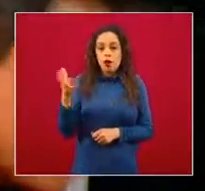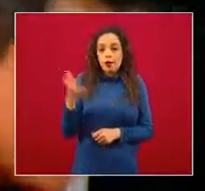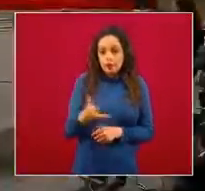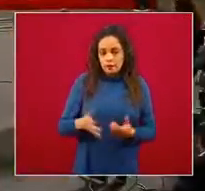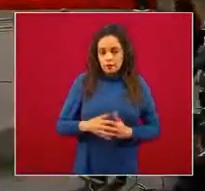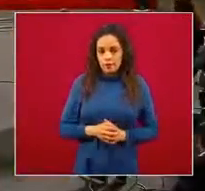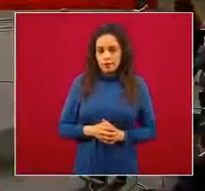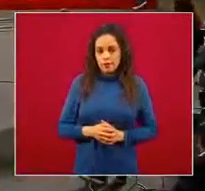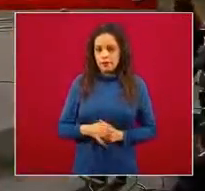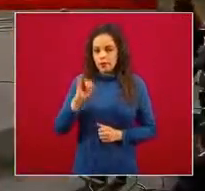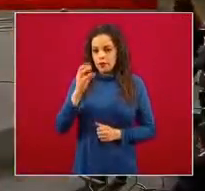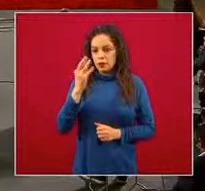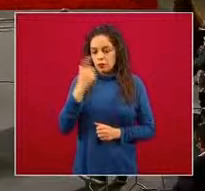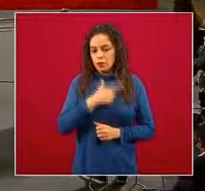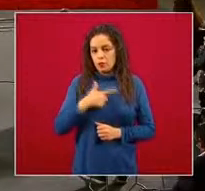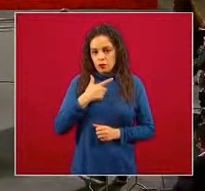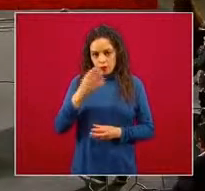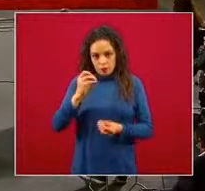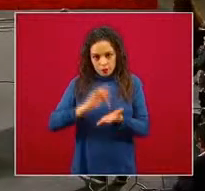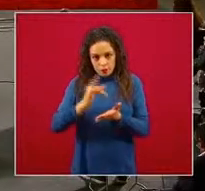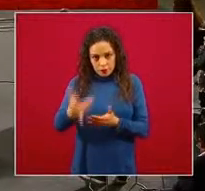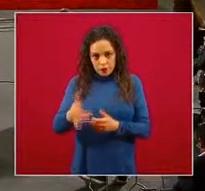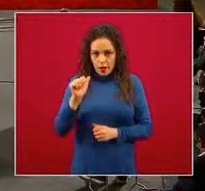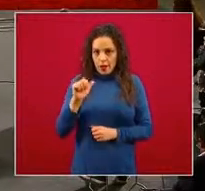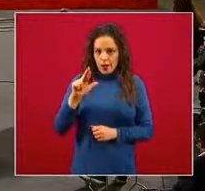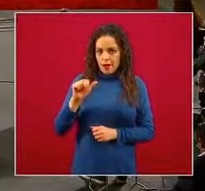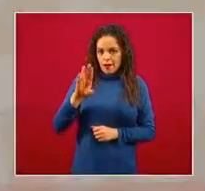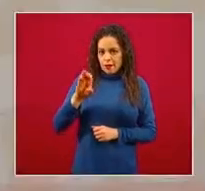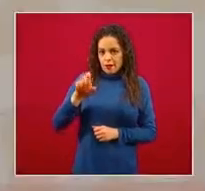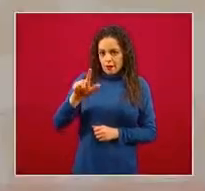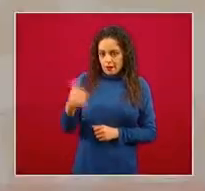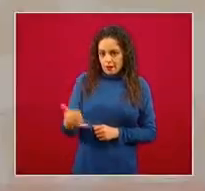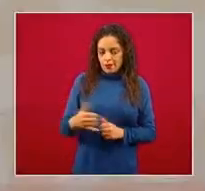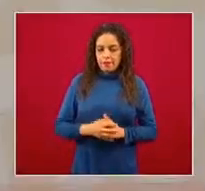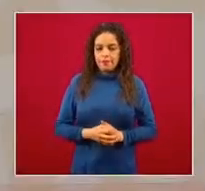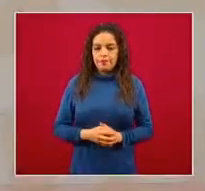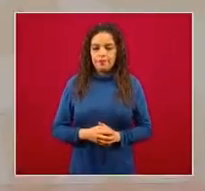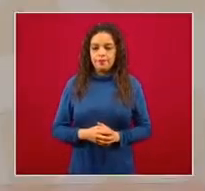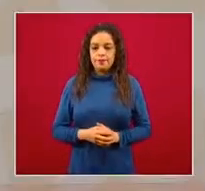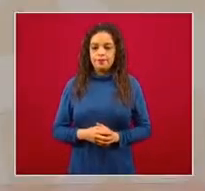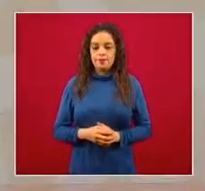tests? Thank you. Of course, thank you, Araceli.